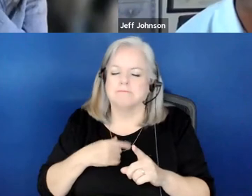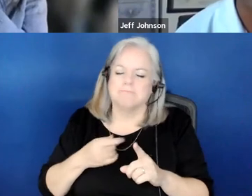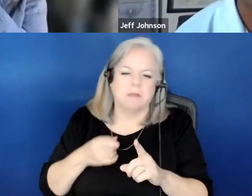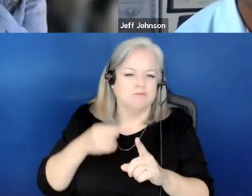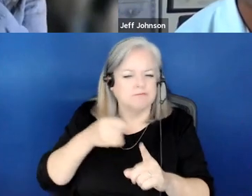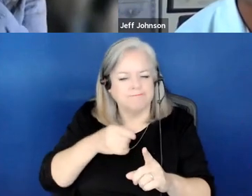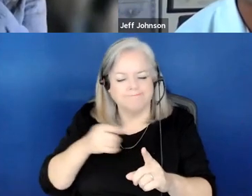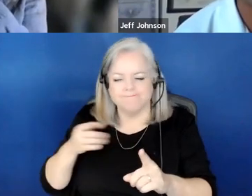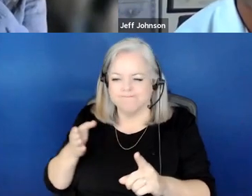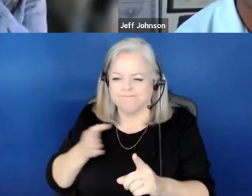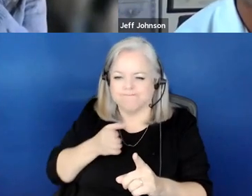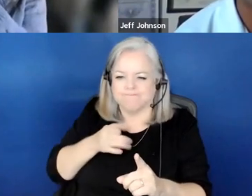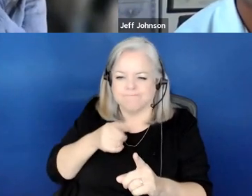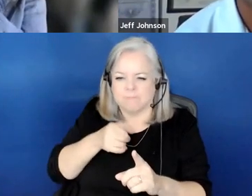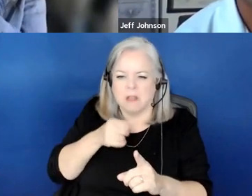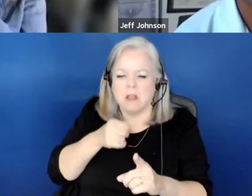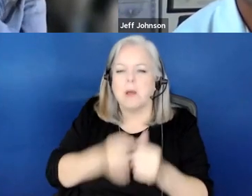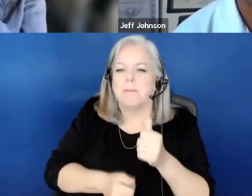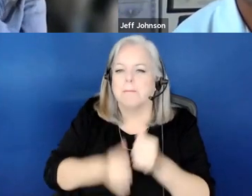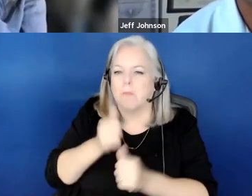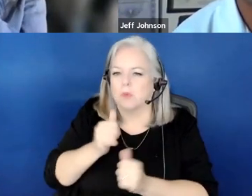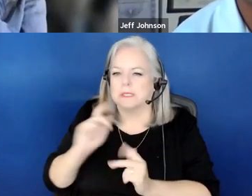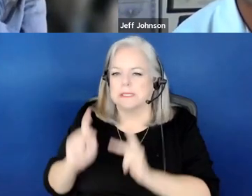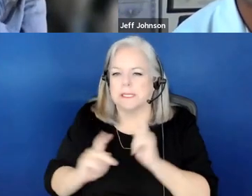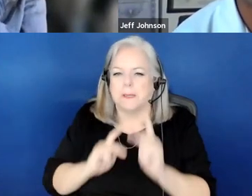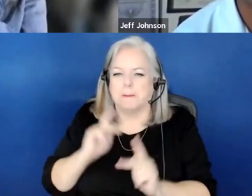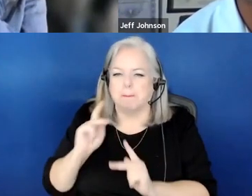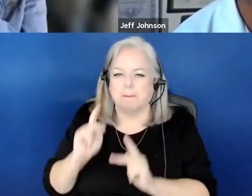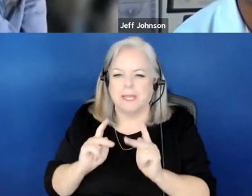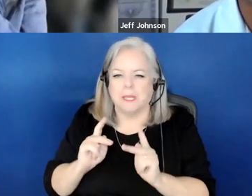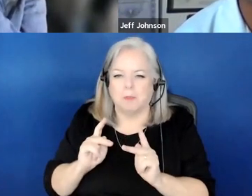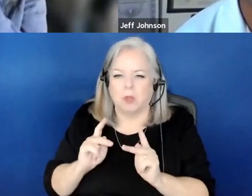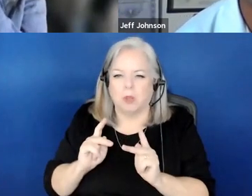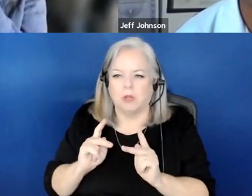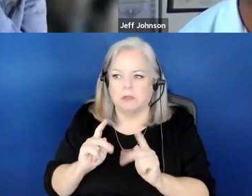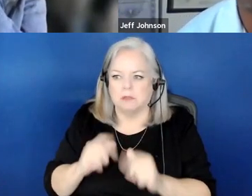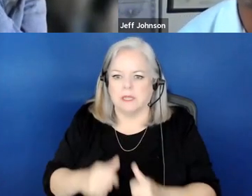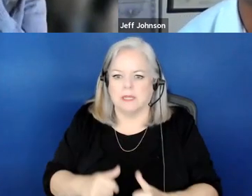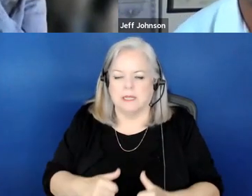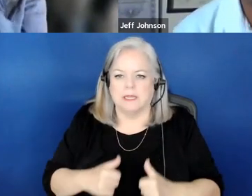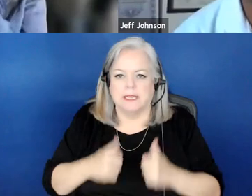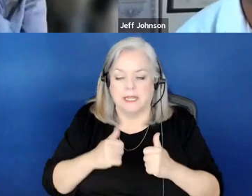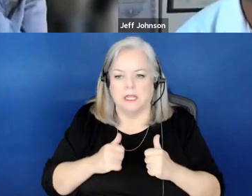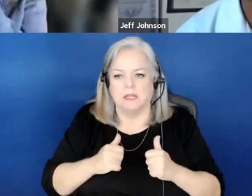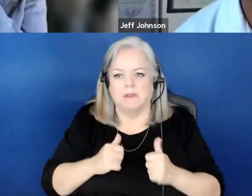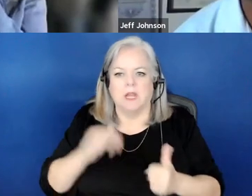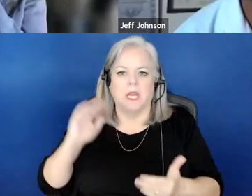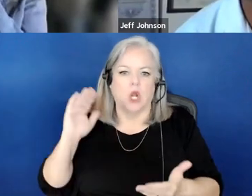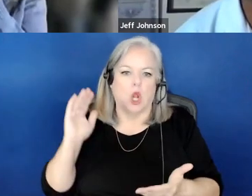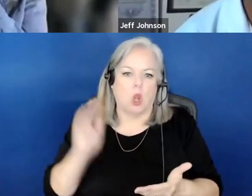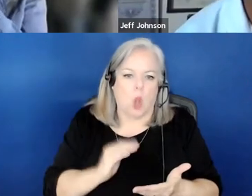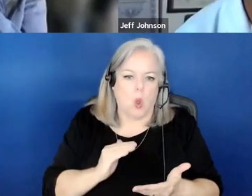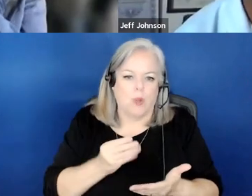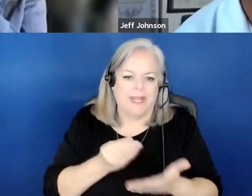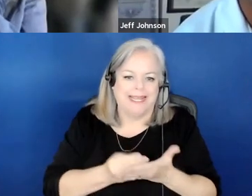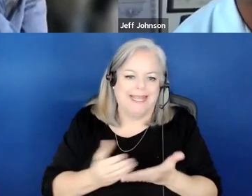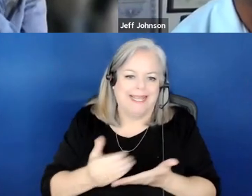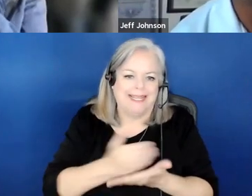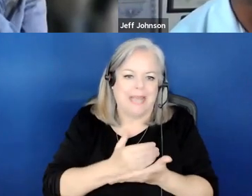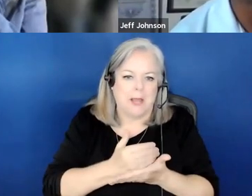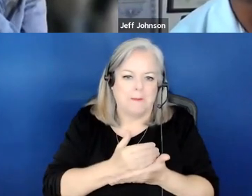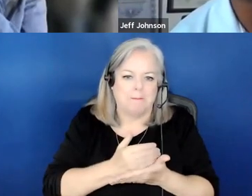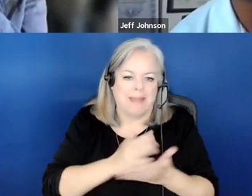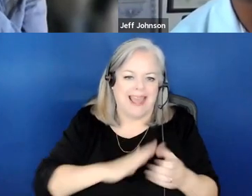fact that mostly people that lives in a low income area they don't even